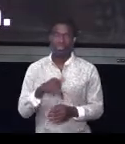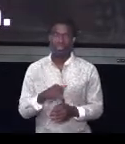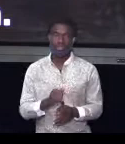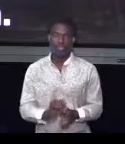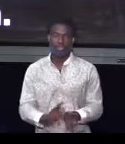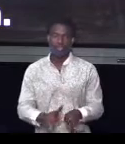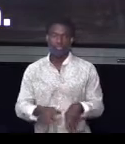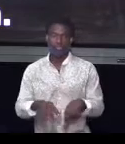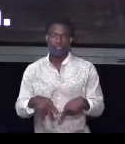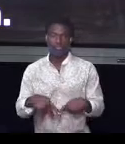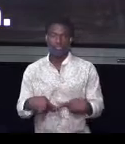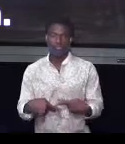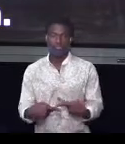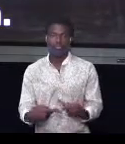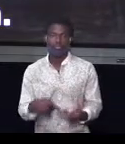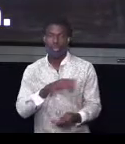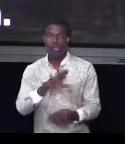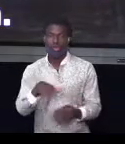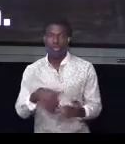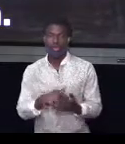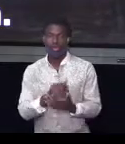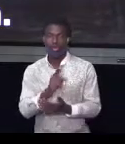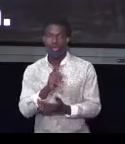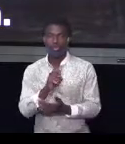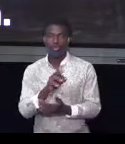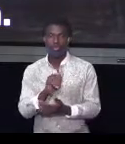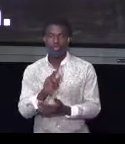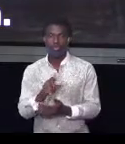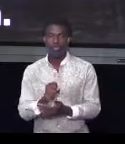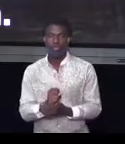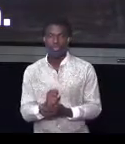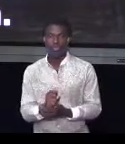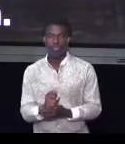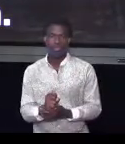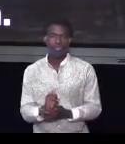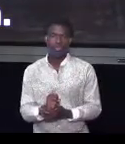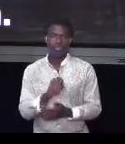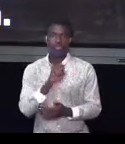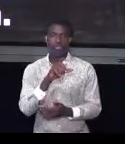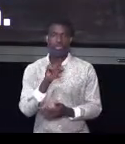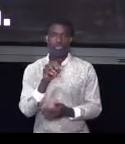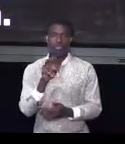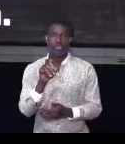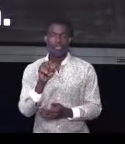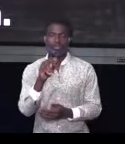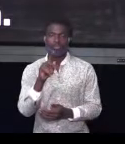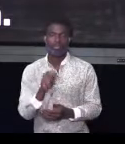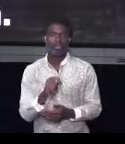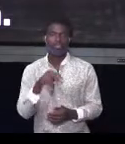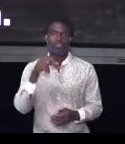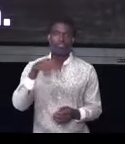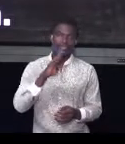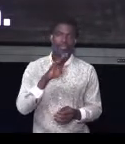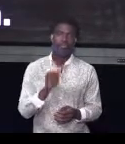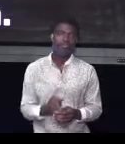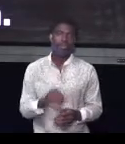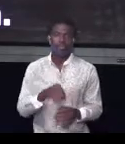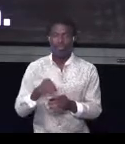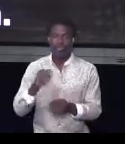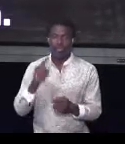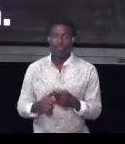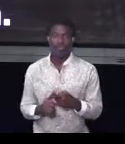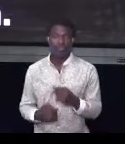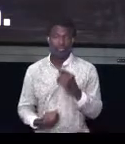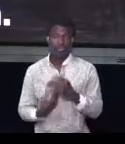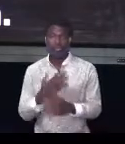They supply all minerals elements. All what? Minerals elements needed by plants to grow.